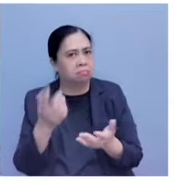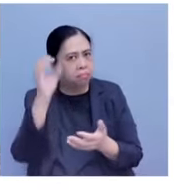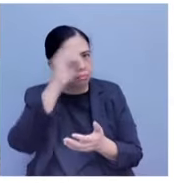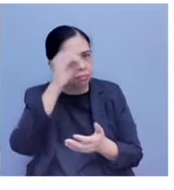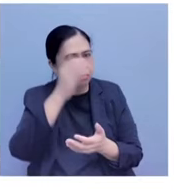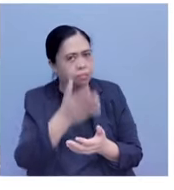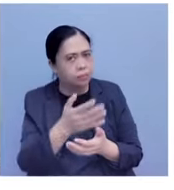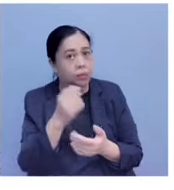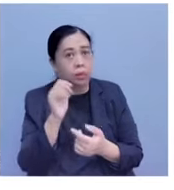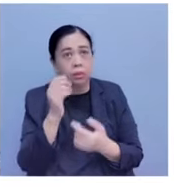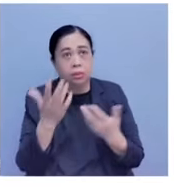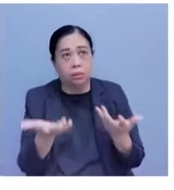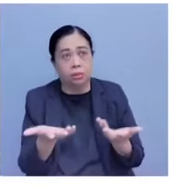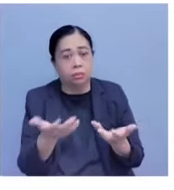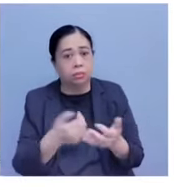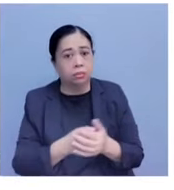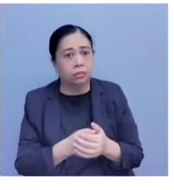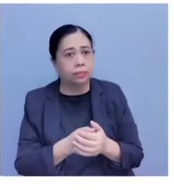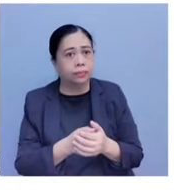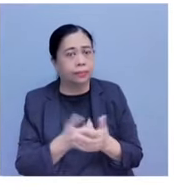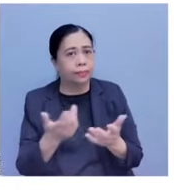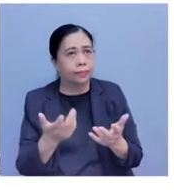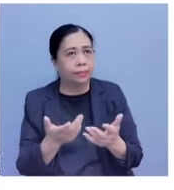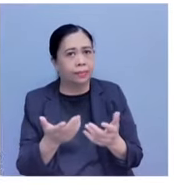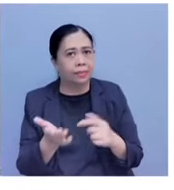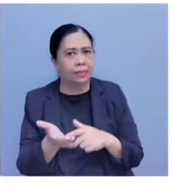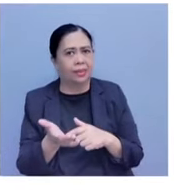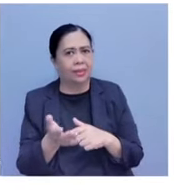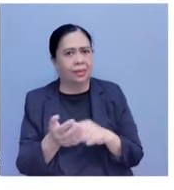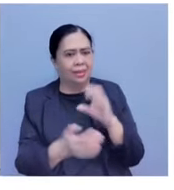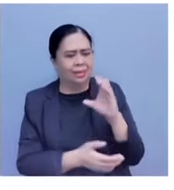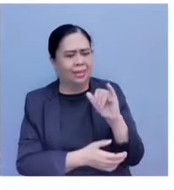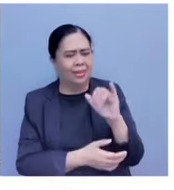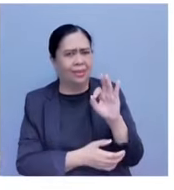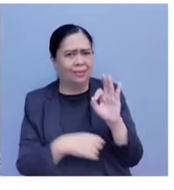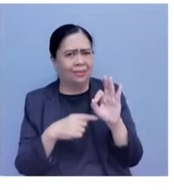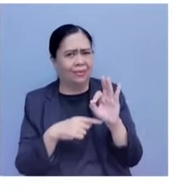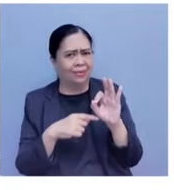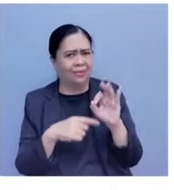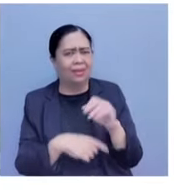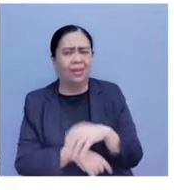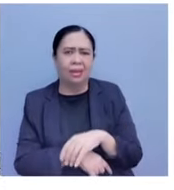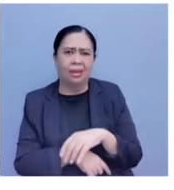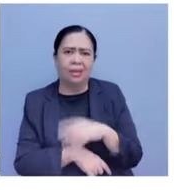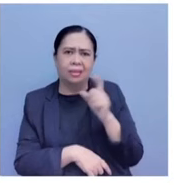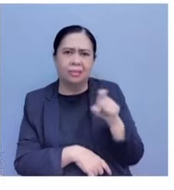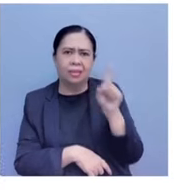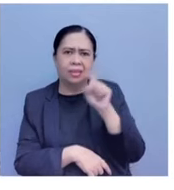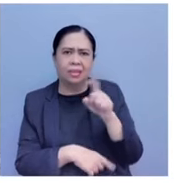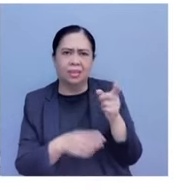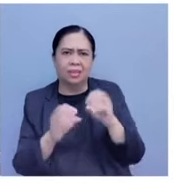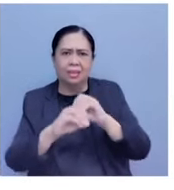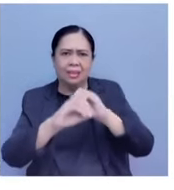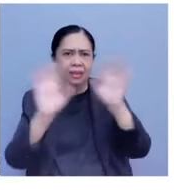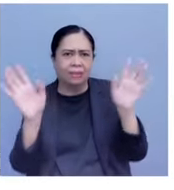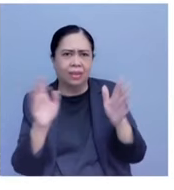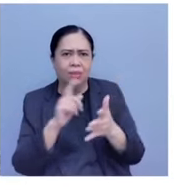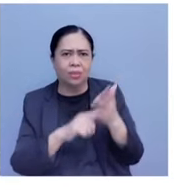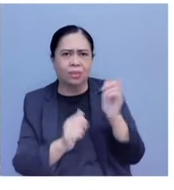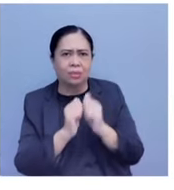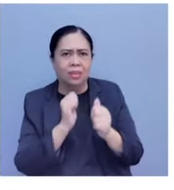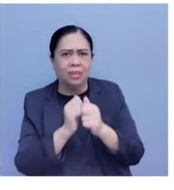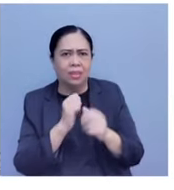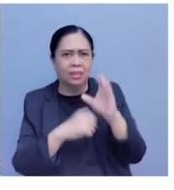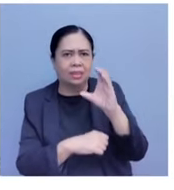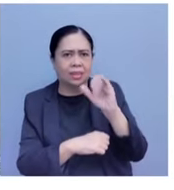And should the very existence of CIFs actually be questioned and cleared and clarified as well before the Supreme